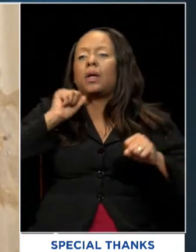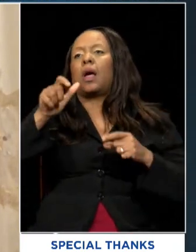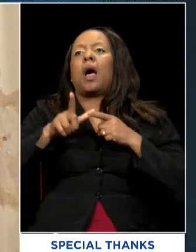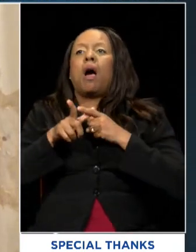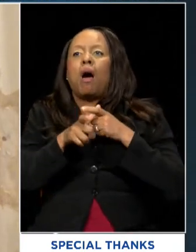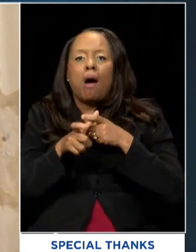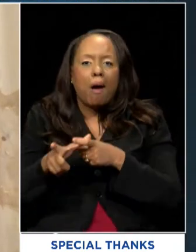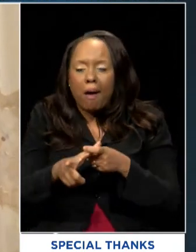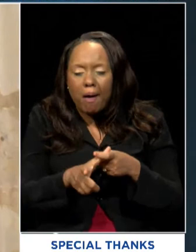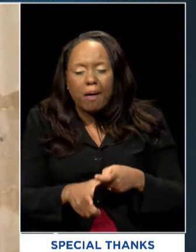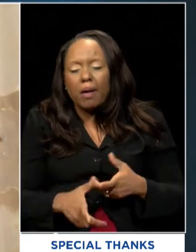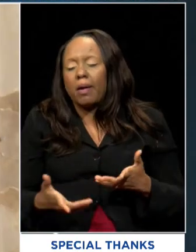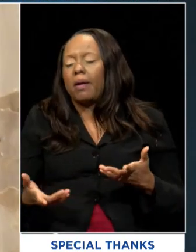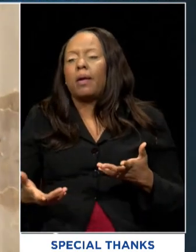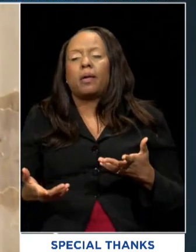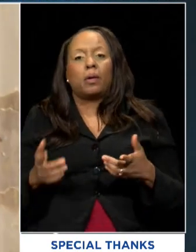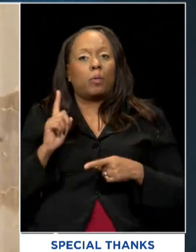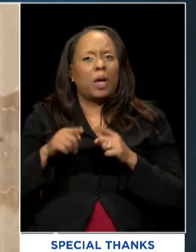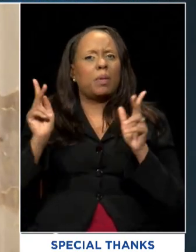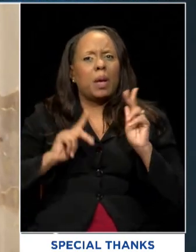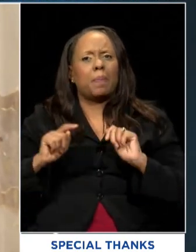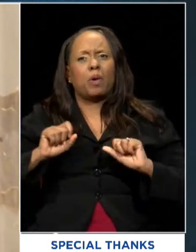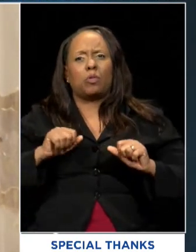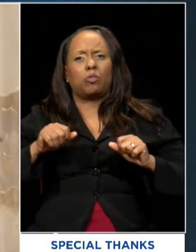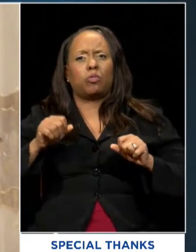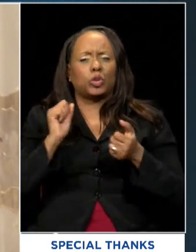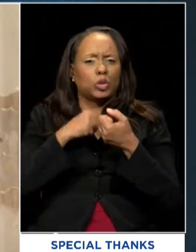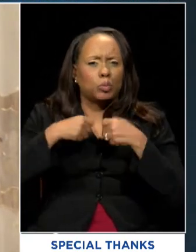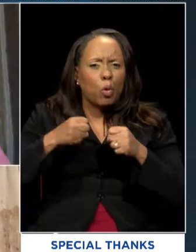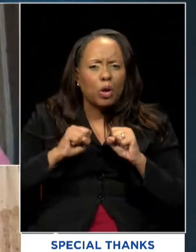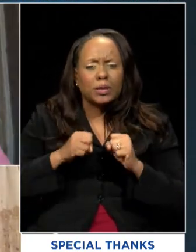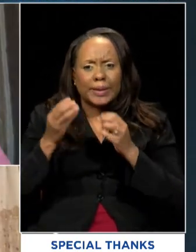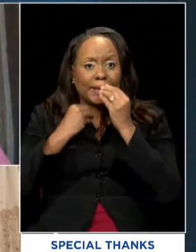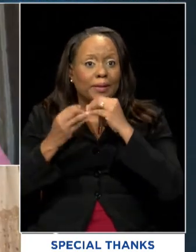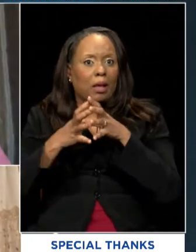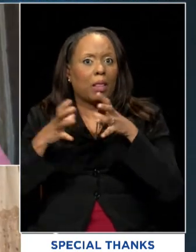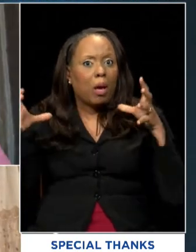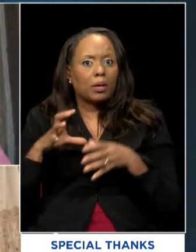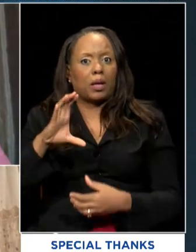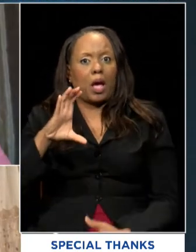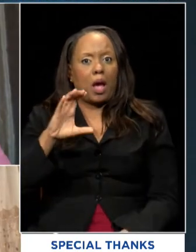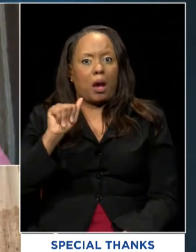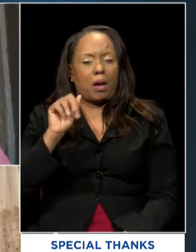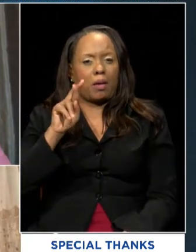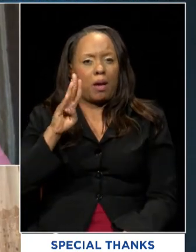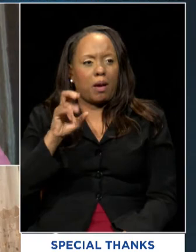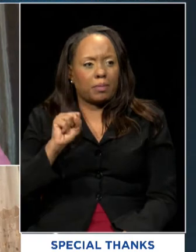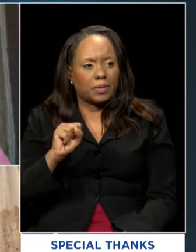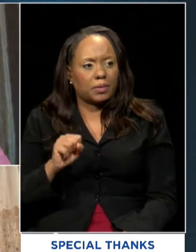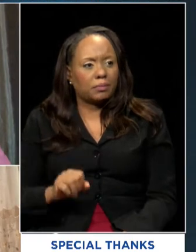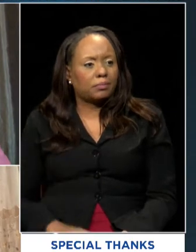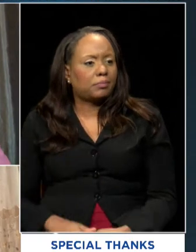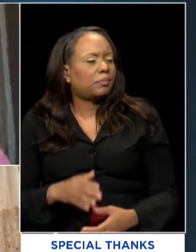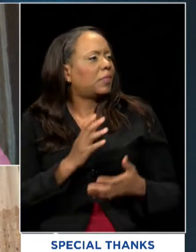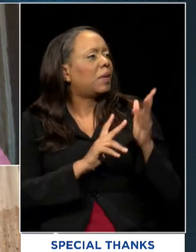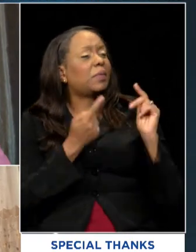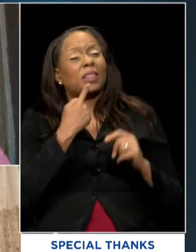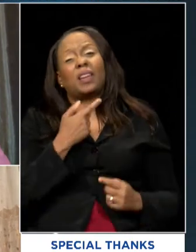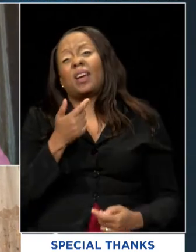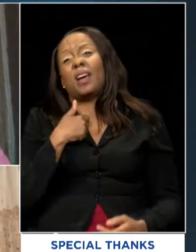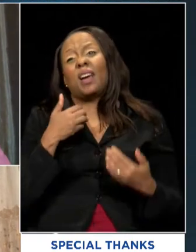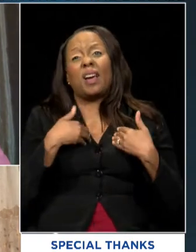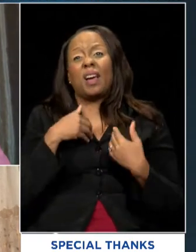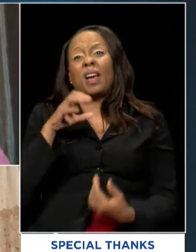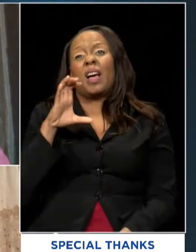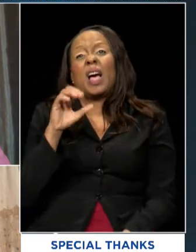that carb, which is a traditional way for us to eat. And it's important to note that, because some people will say, well, I got carrots